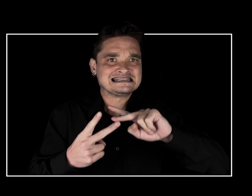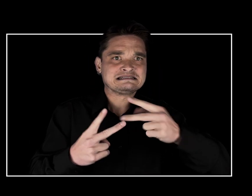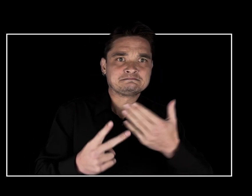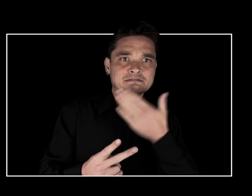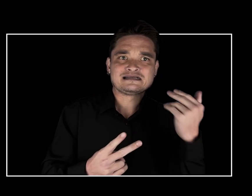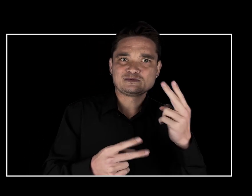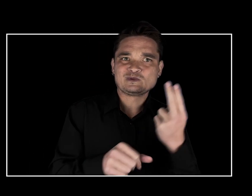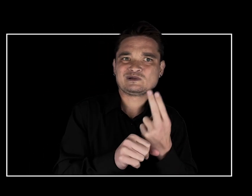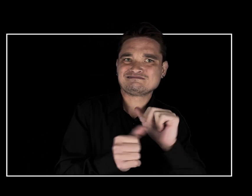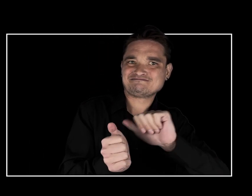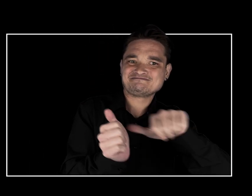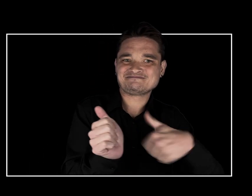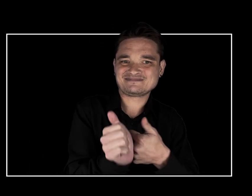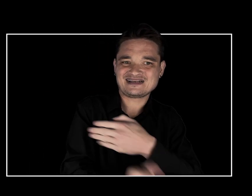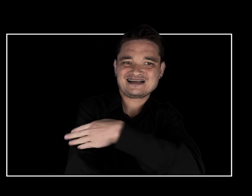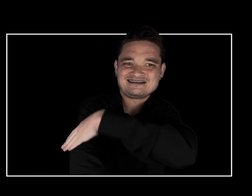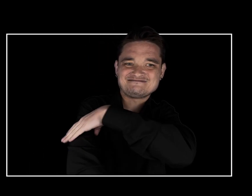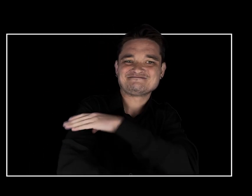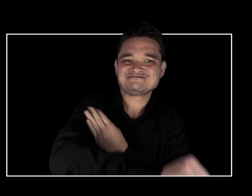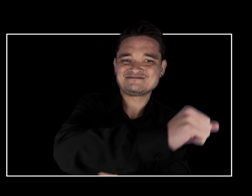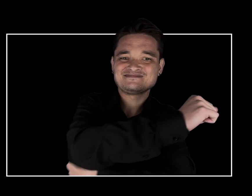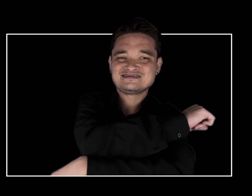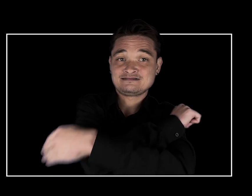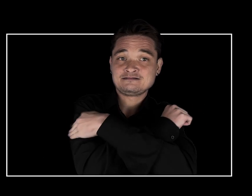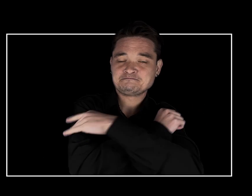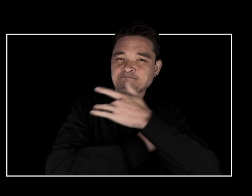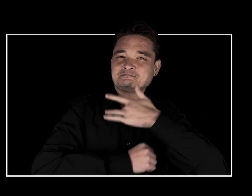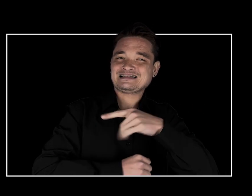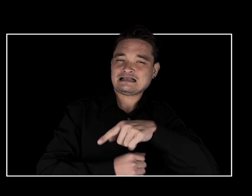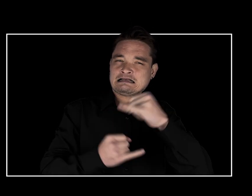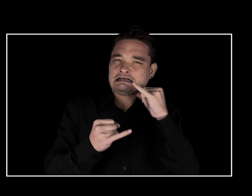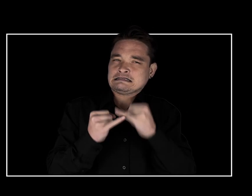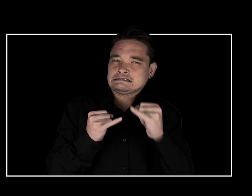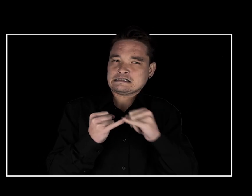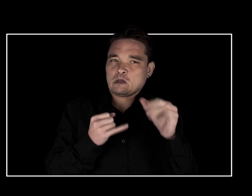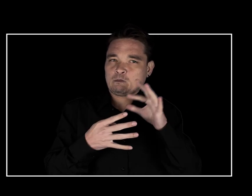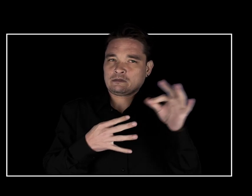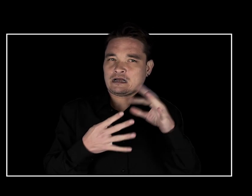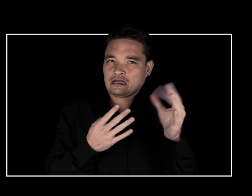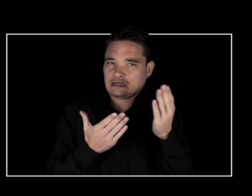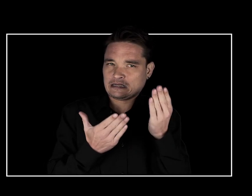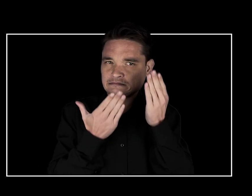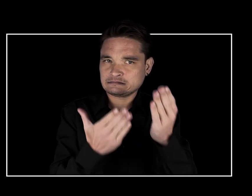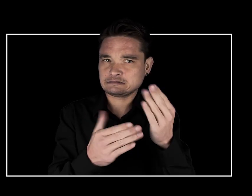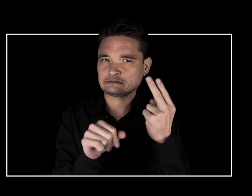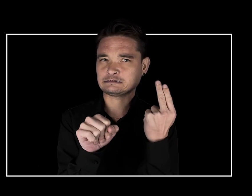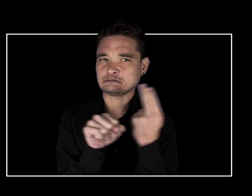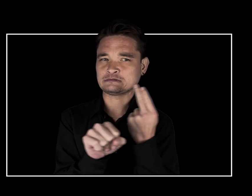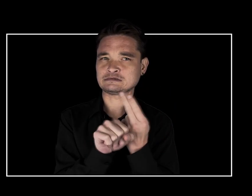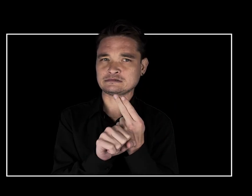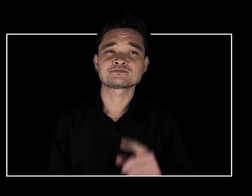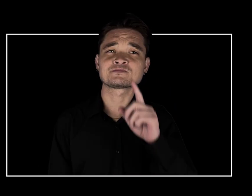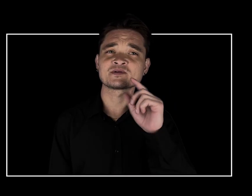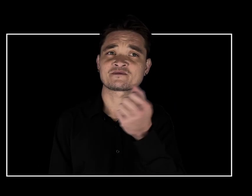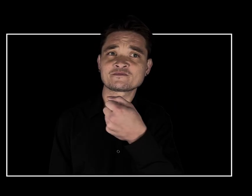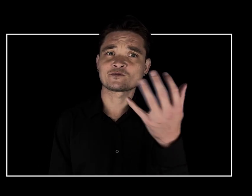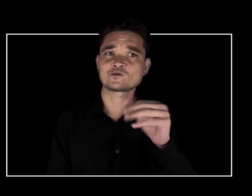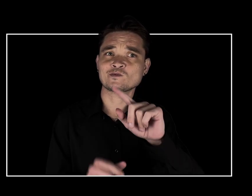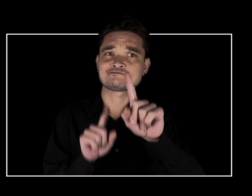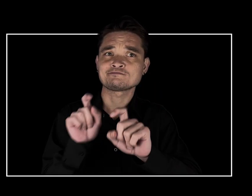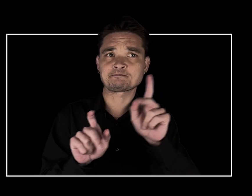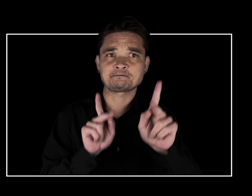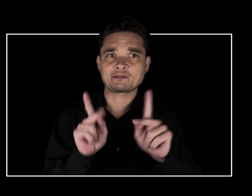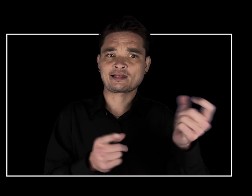Use improvised tourniquets as a last resort and only if all else fails. Here are some